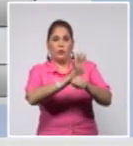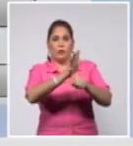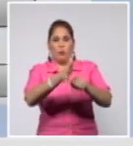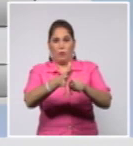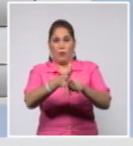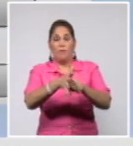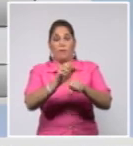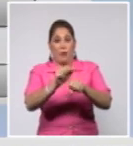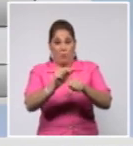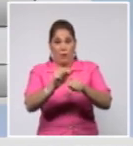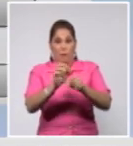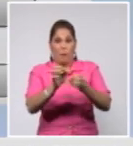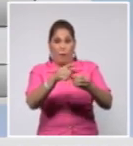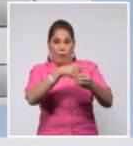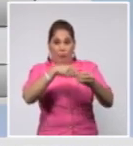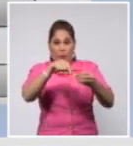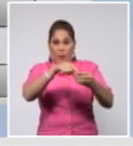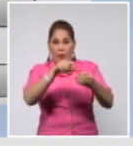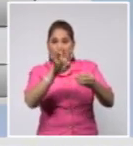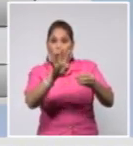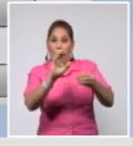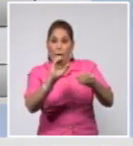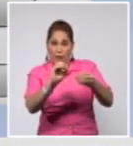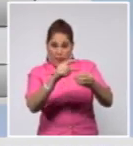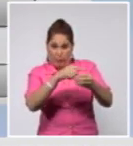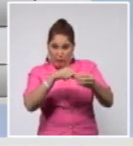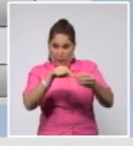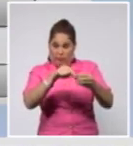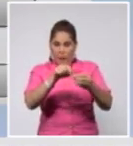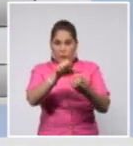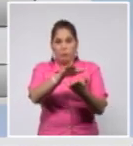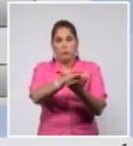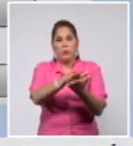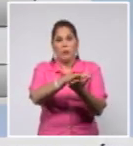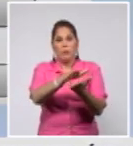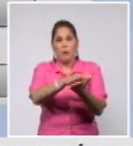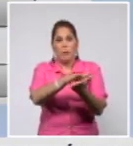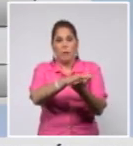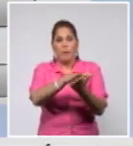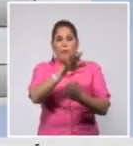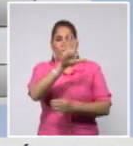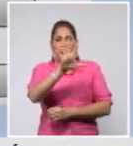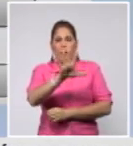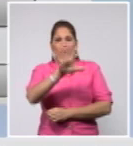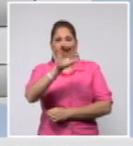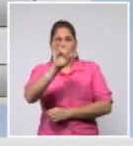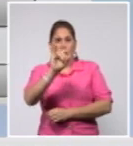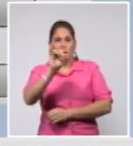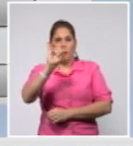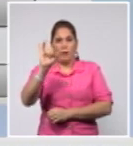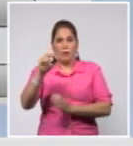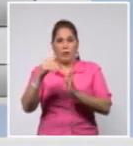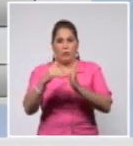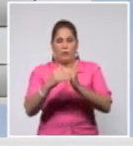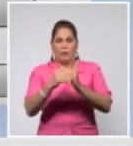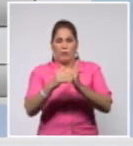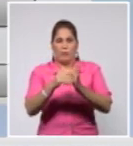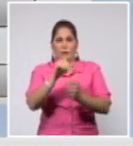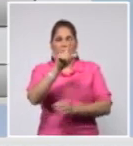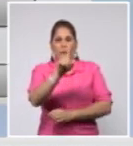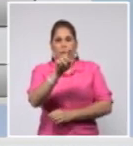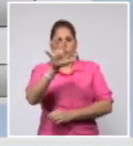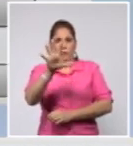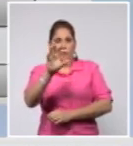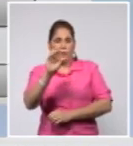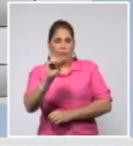7,779 samples processed, 40 tested positive for COVID-19. That's 40 people